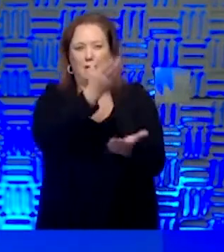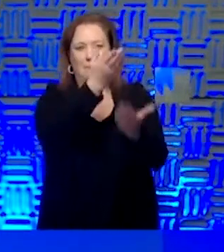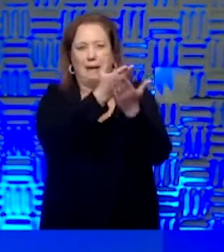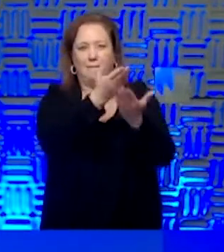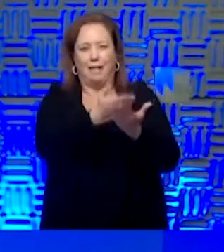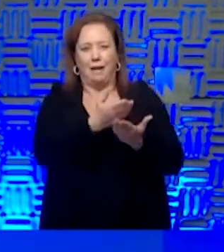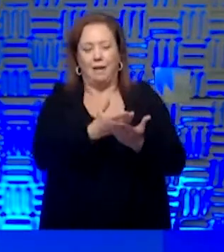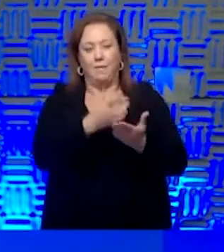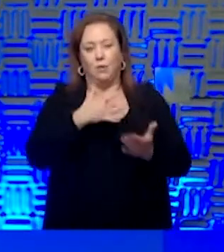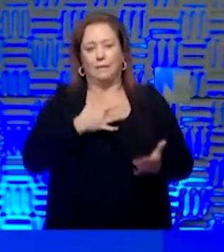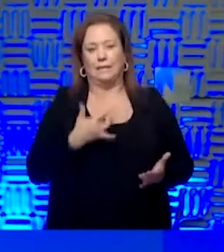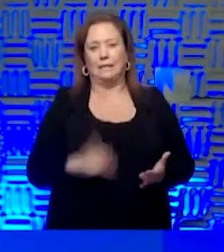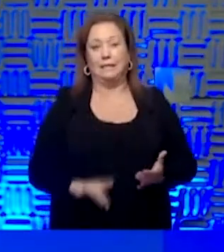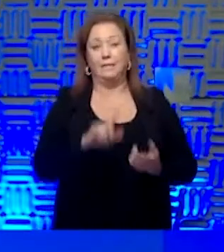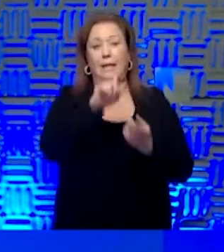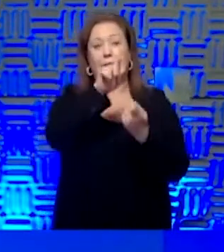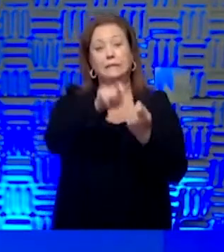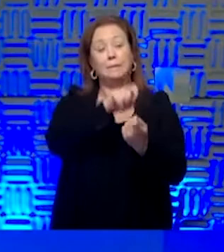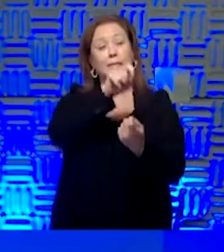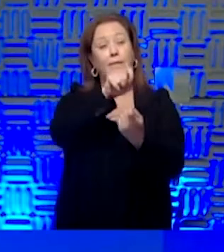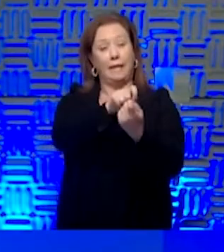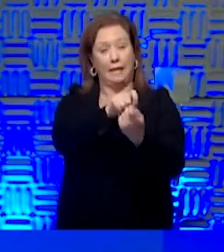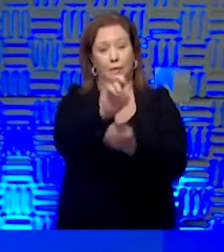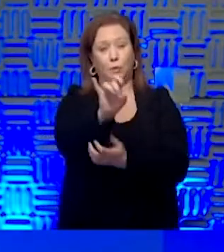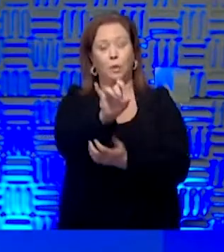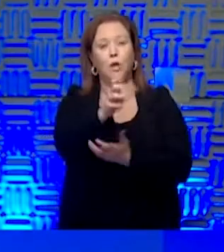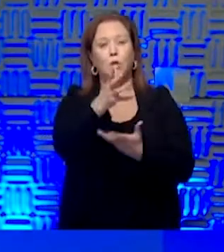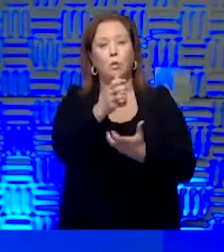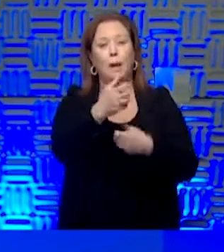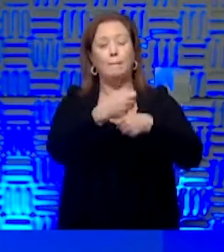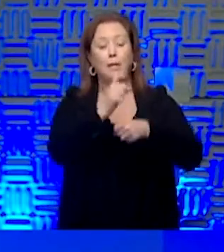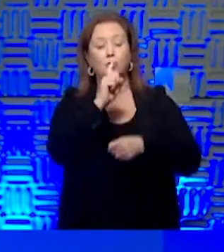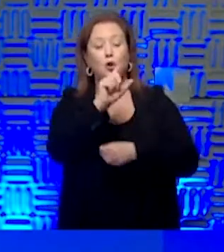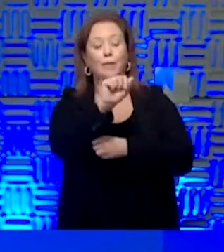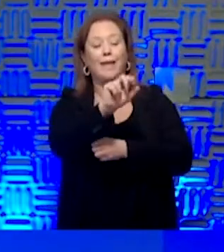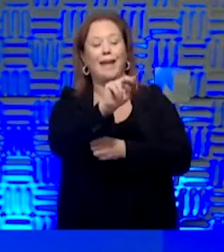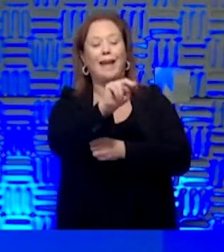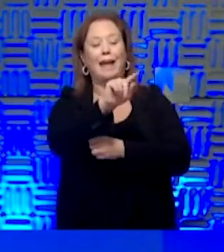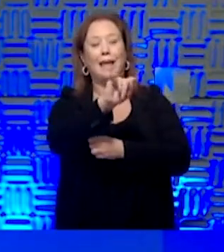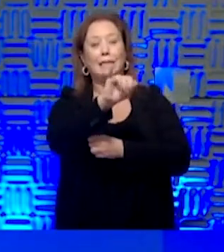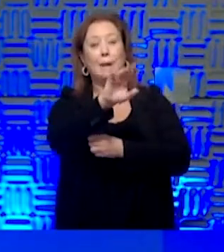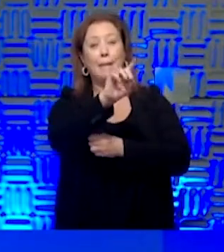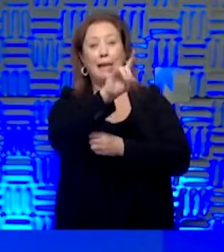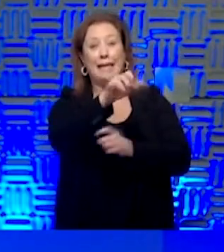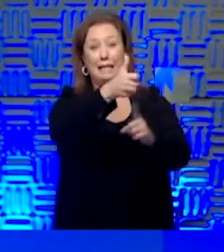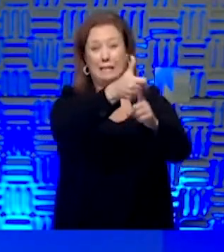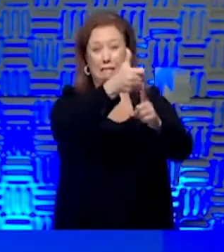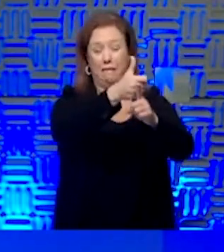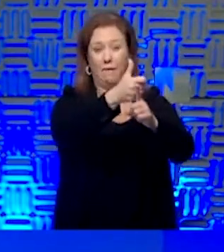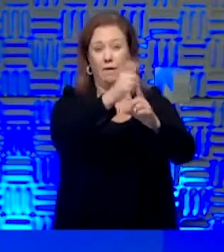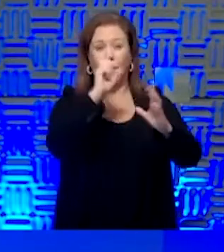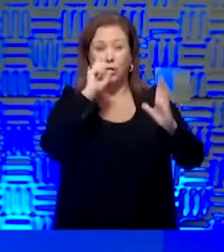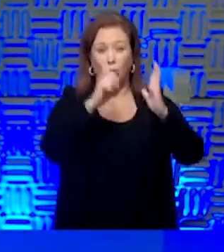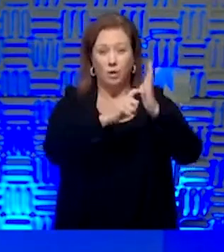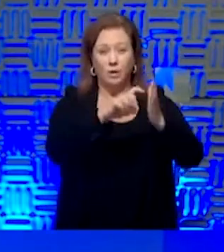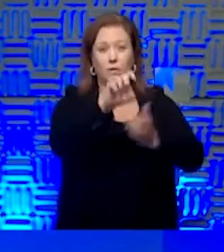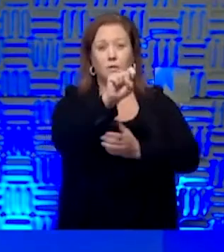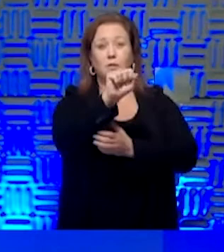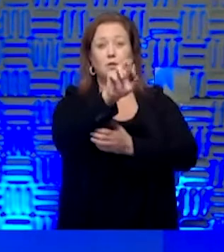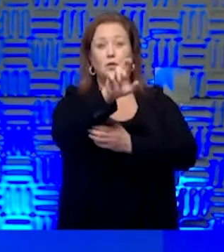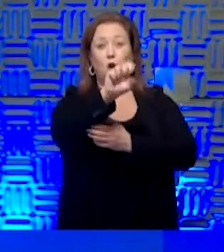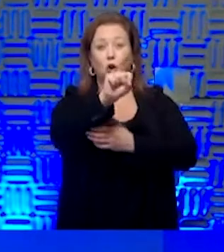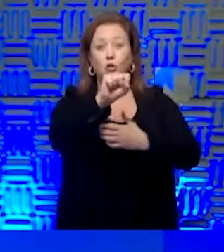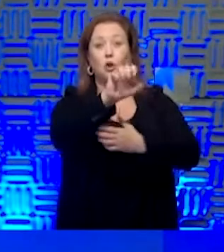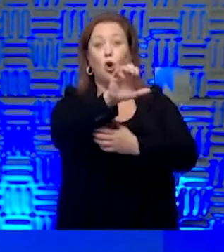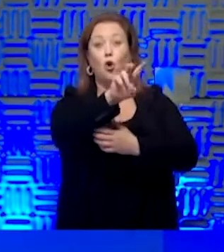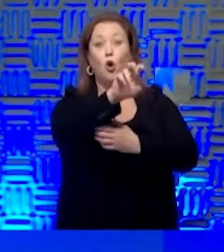for sensitivity, specificity. You want to make sure that the antibody that you're detecting is actually to SARS-CoV-2 and